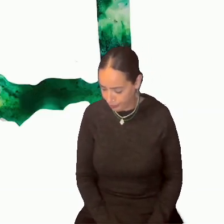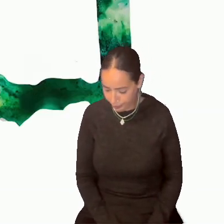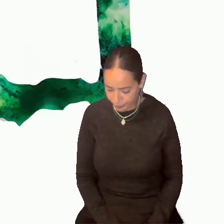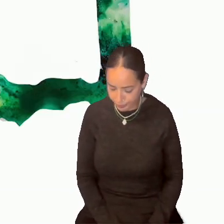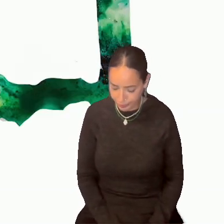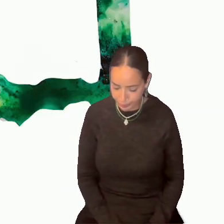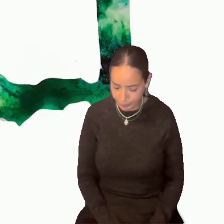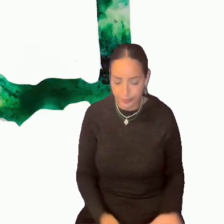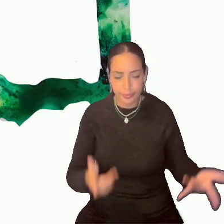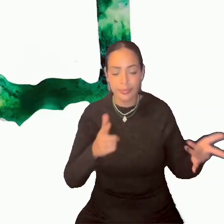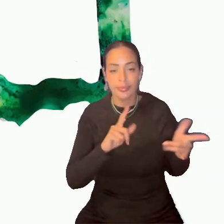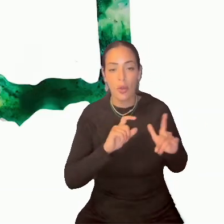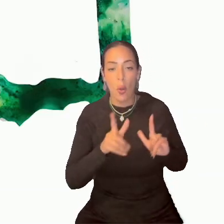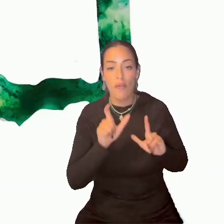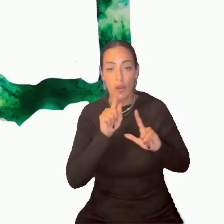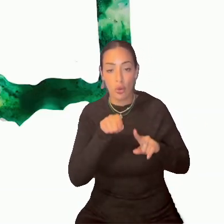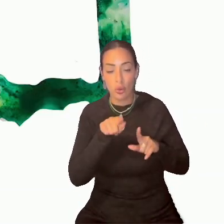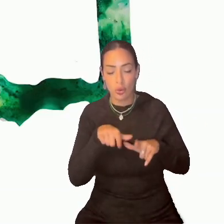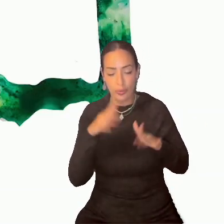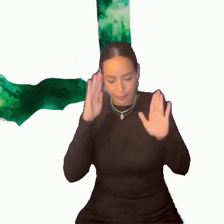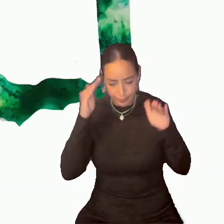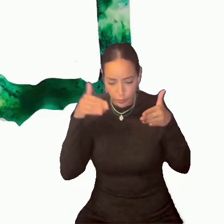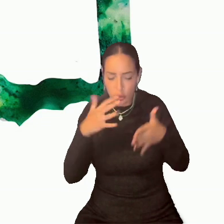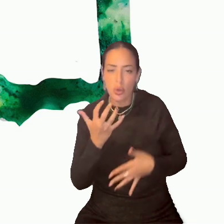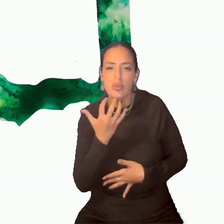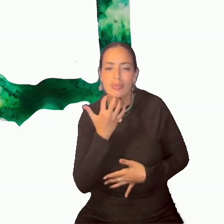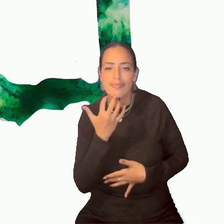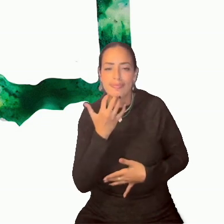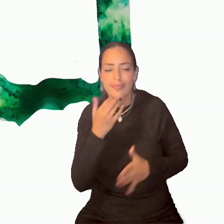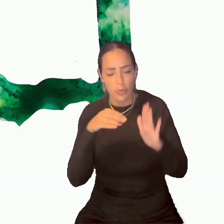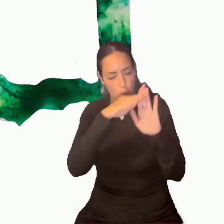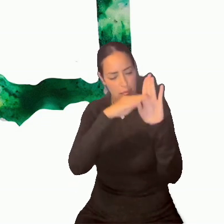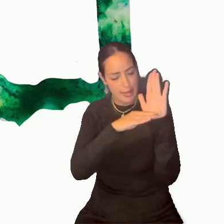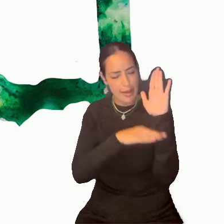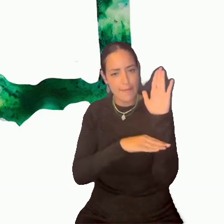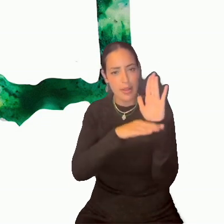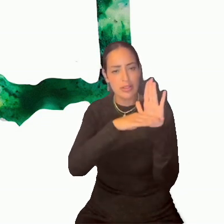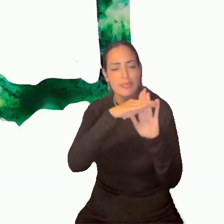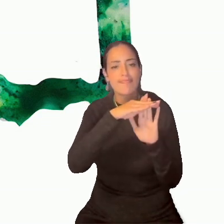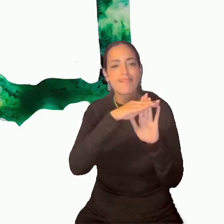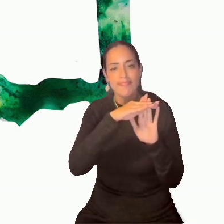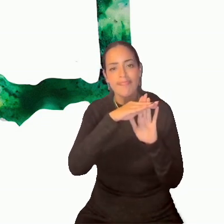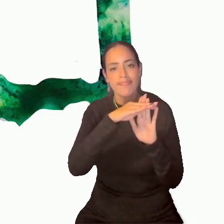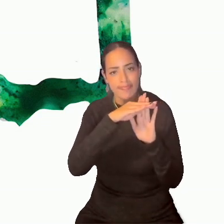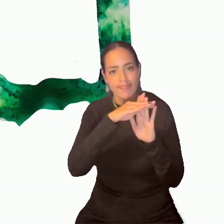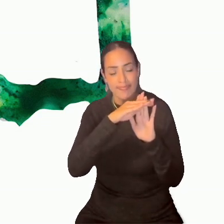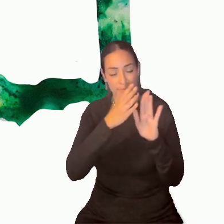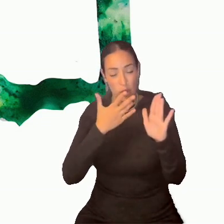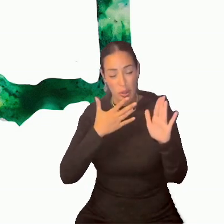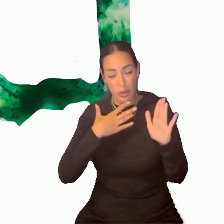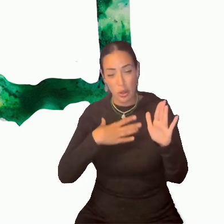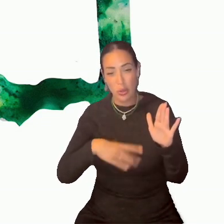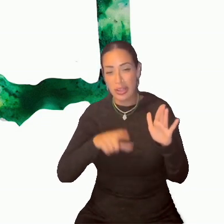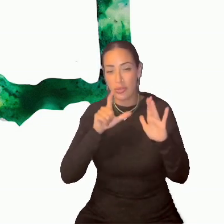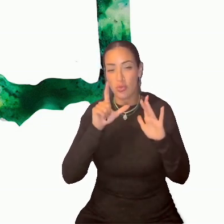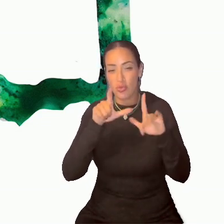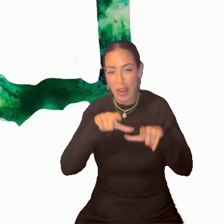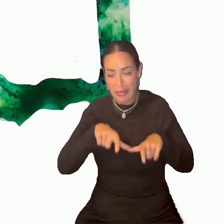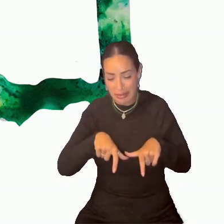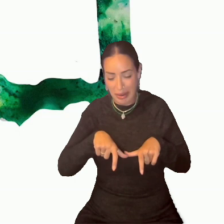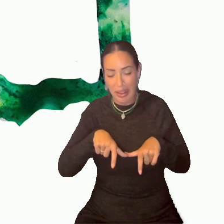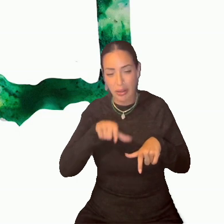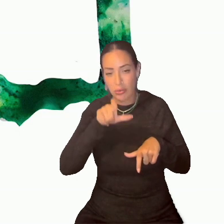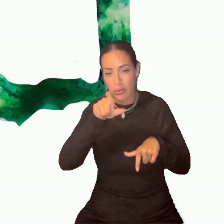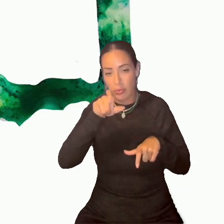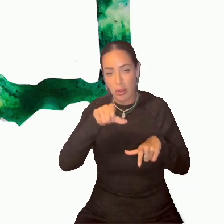Staying in your window of tolerance. One of the most important aspects of the notification process is the ability to try and stay within your window